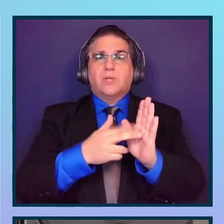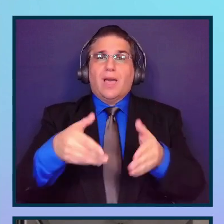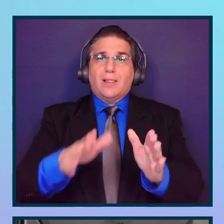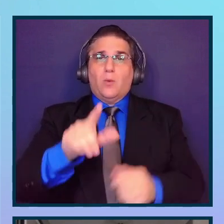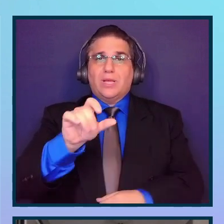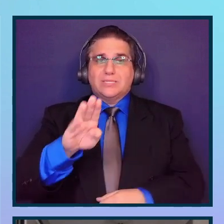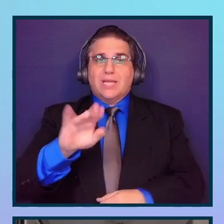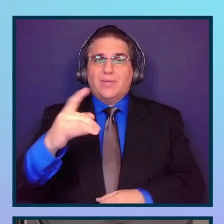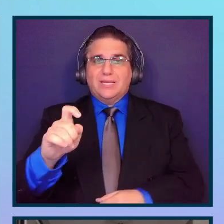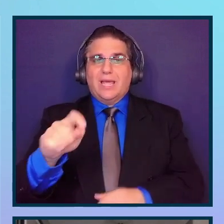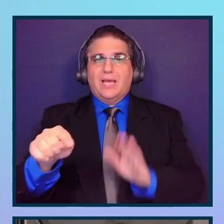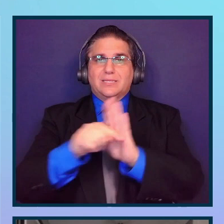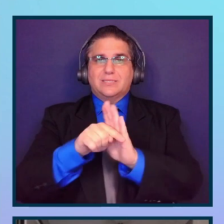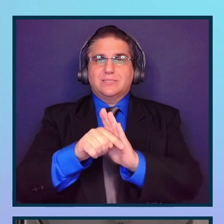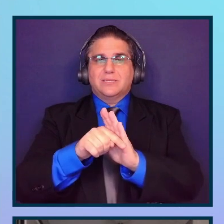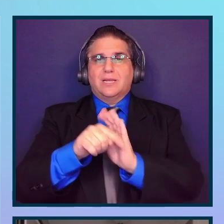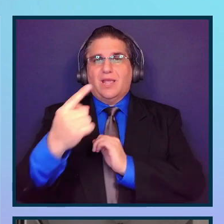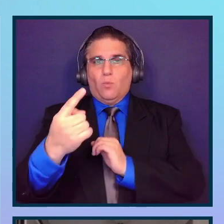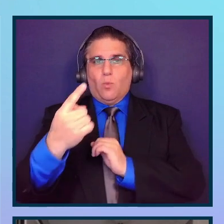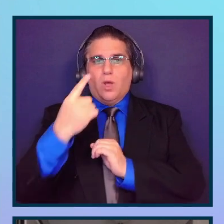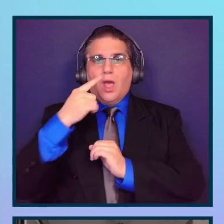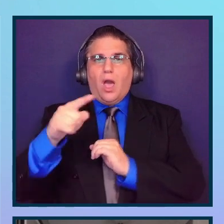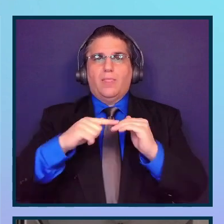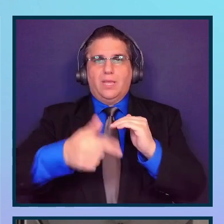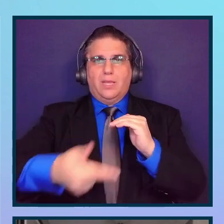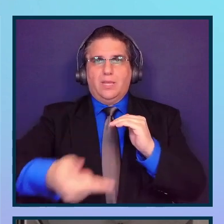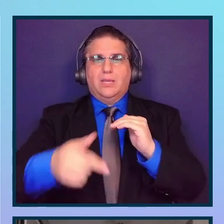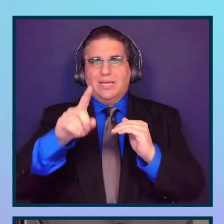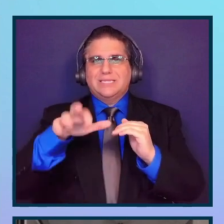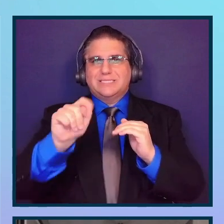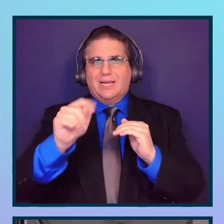index -1 on children of those or descendants of those